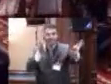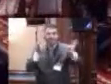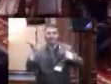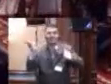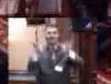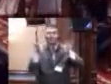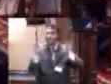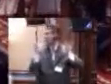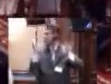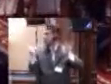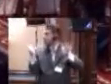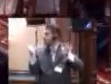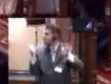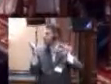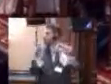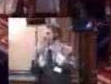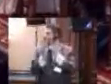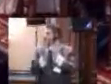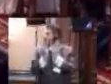translation.